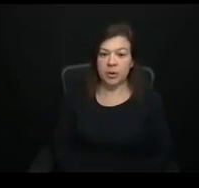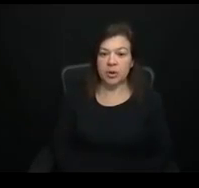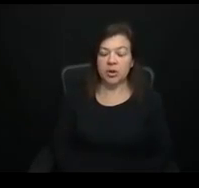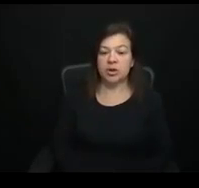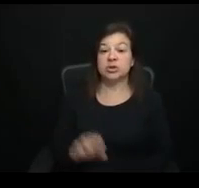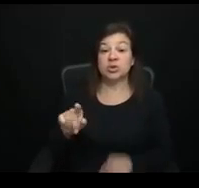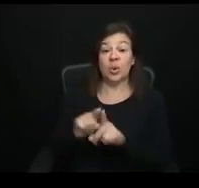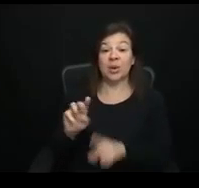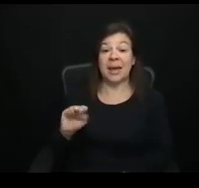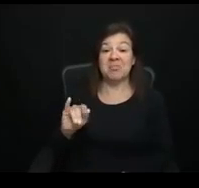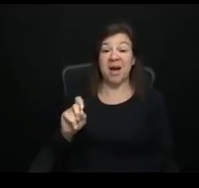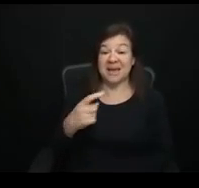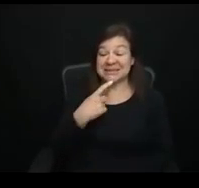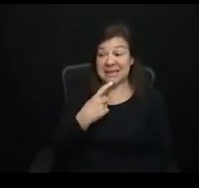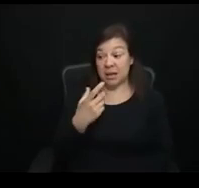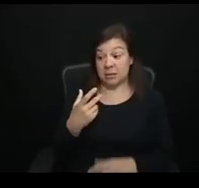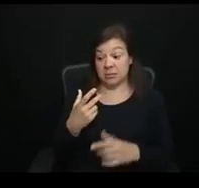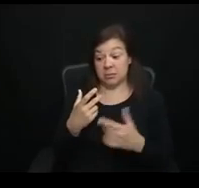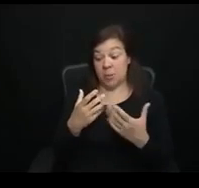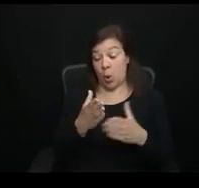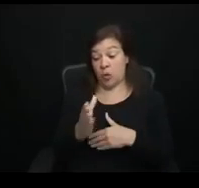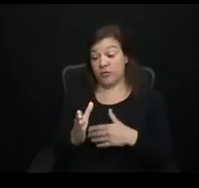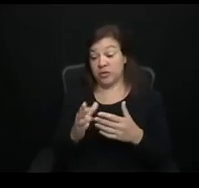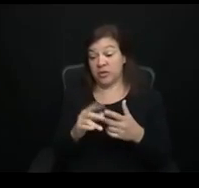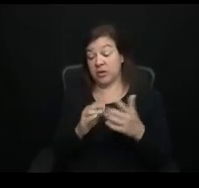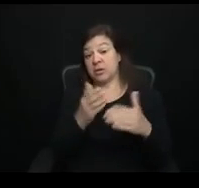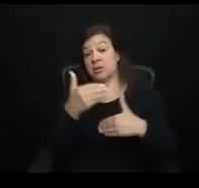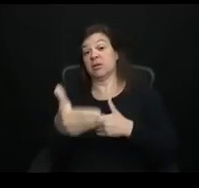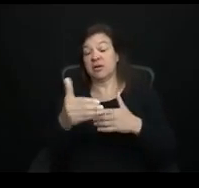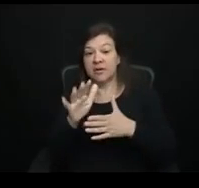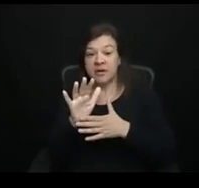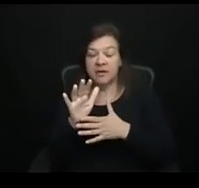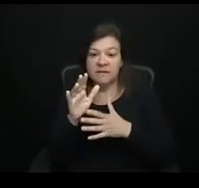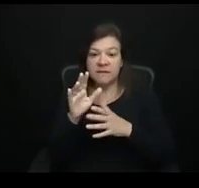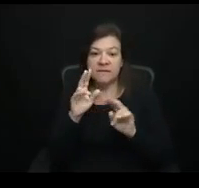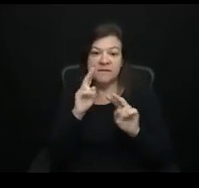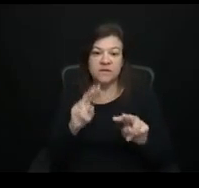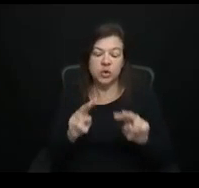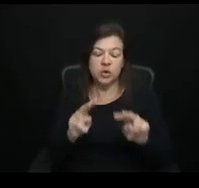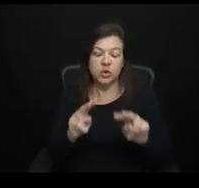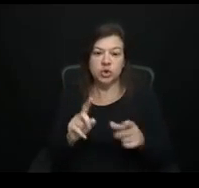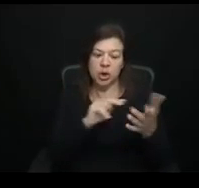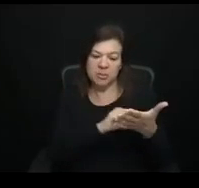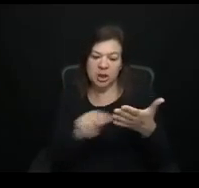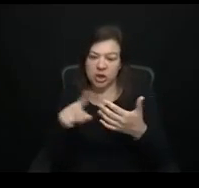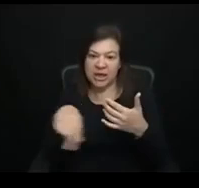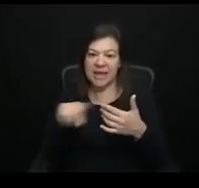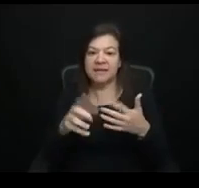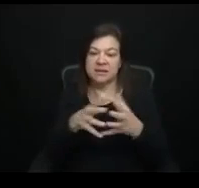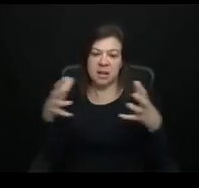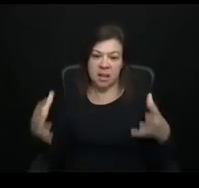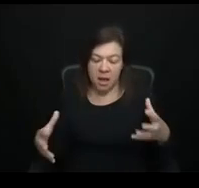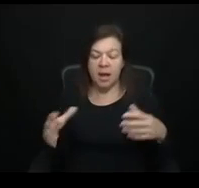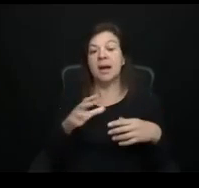for the foreseeable future, we're going to be dealing with this, and we're going to be looking at these kind of maps a lot. And we could